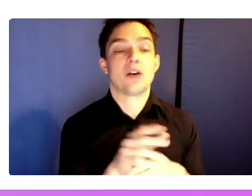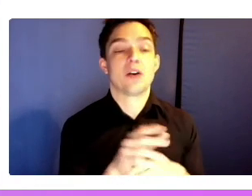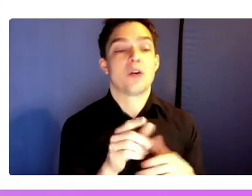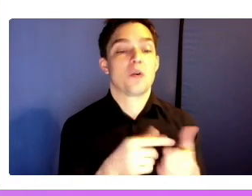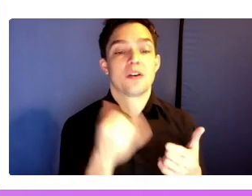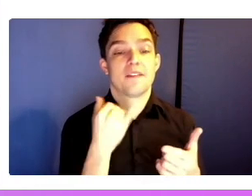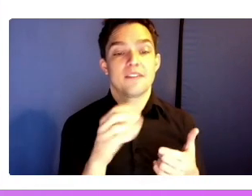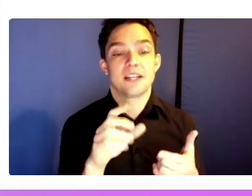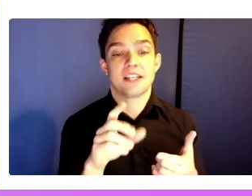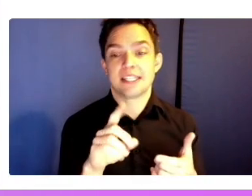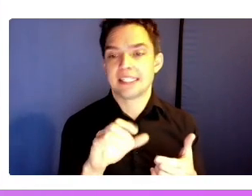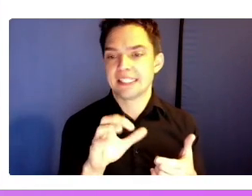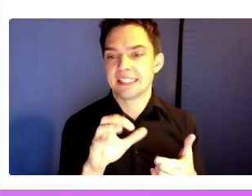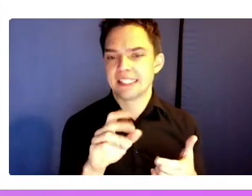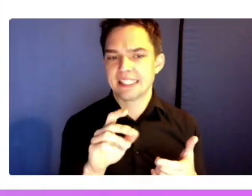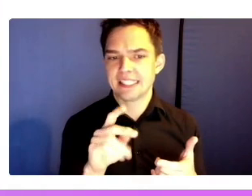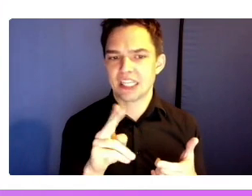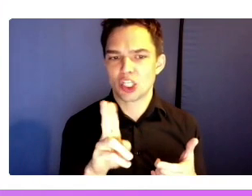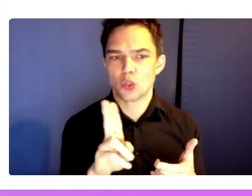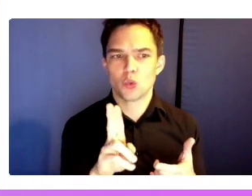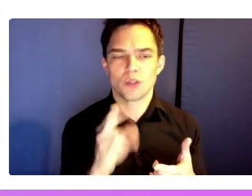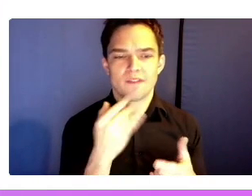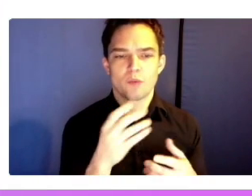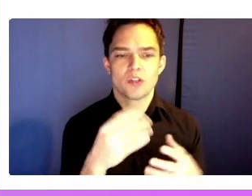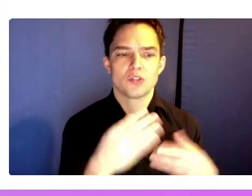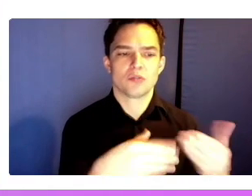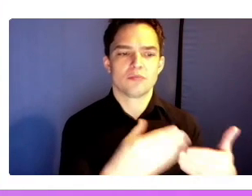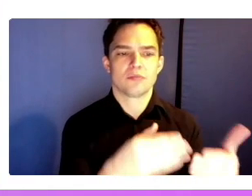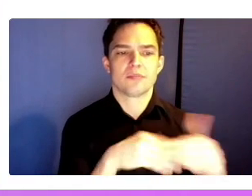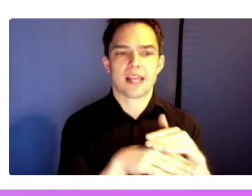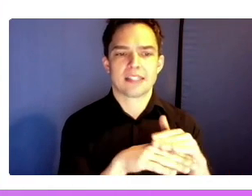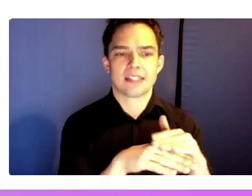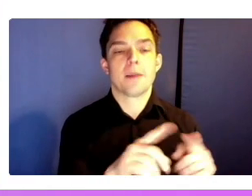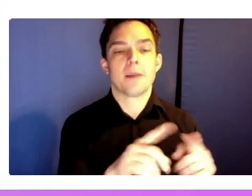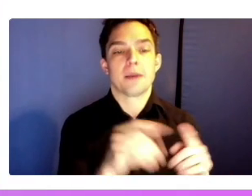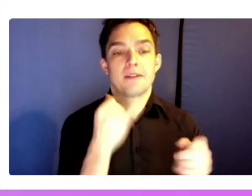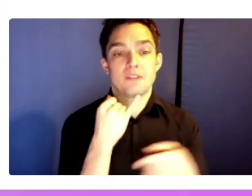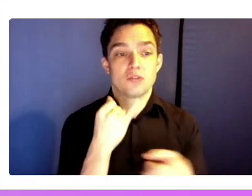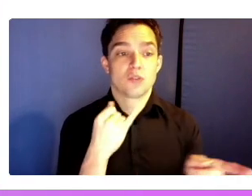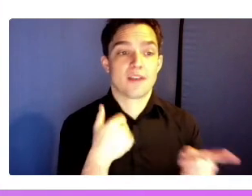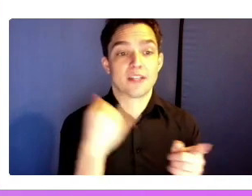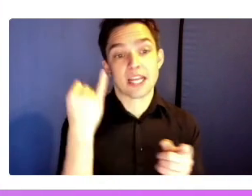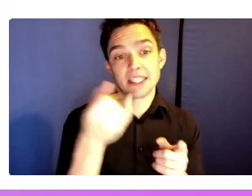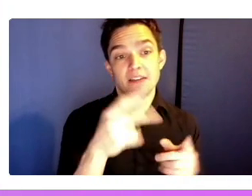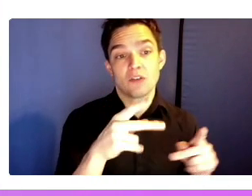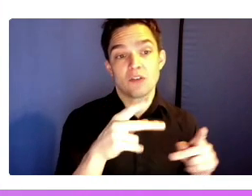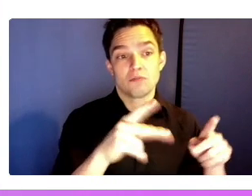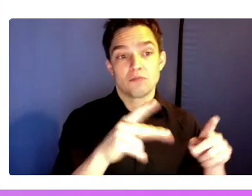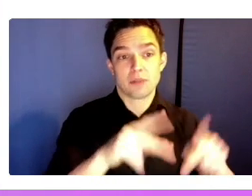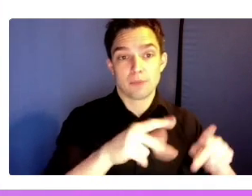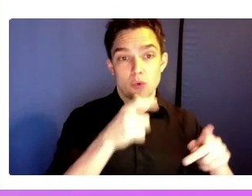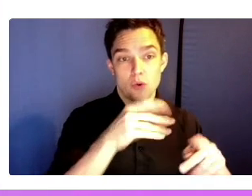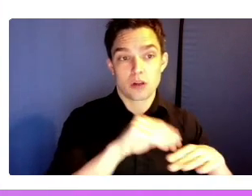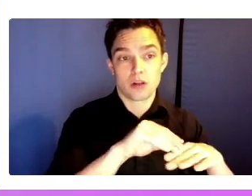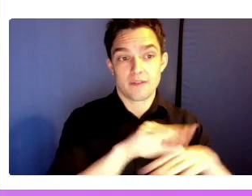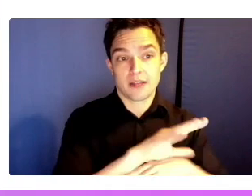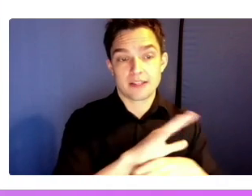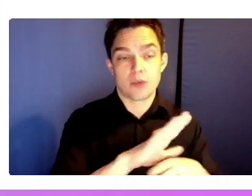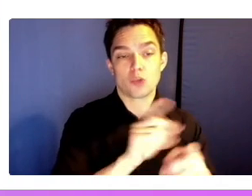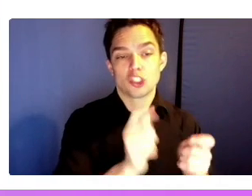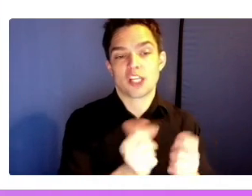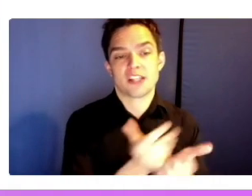to roll it into Axe DevTools, that would be cool too. But if you kind of had an idea of the population affected, I mean, that just changes